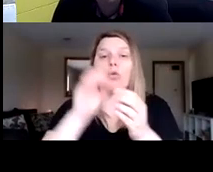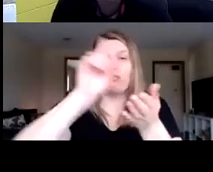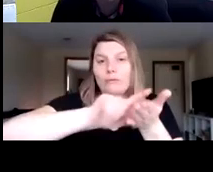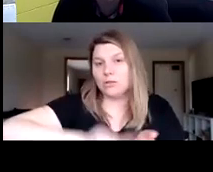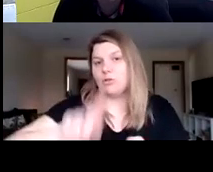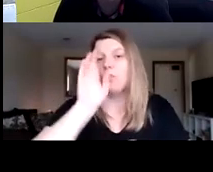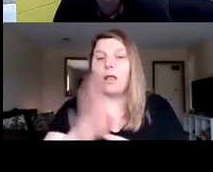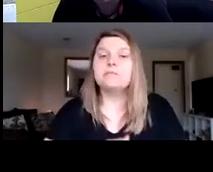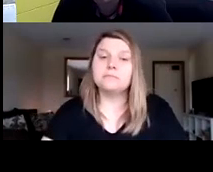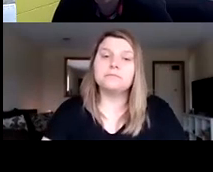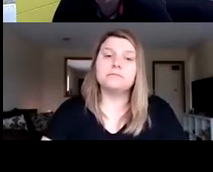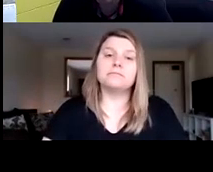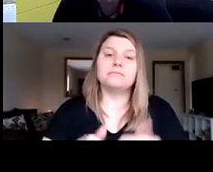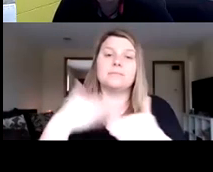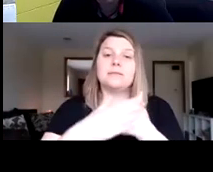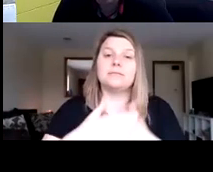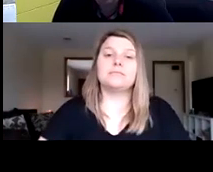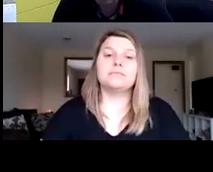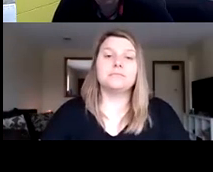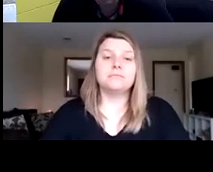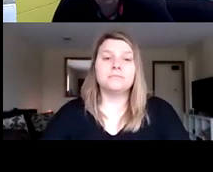on a regular basis. Next slide, please.